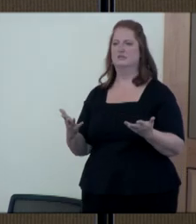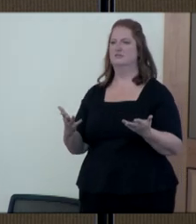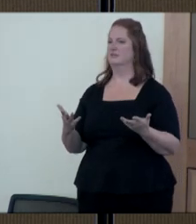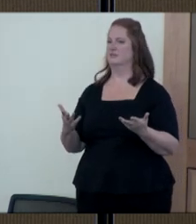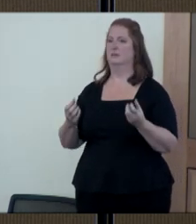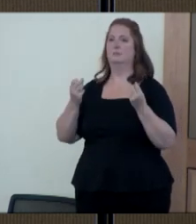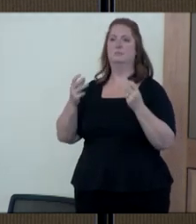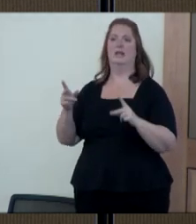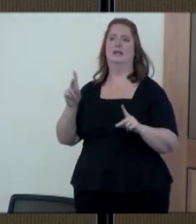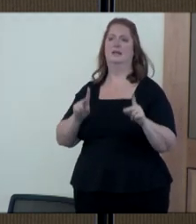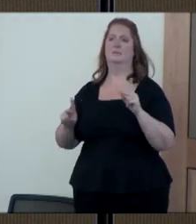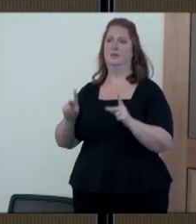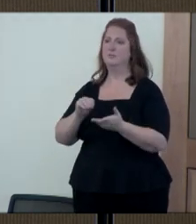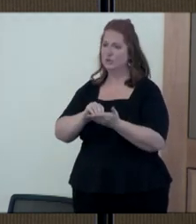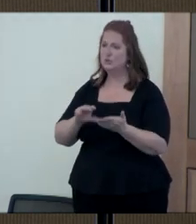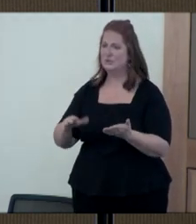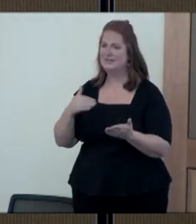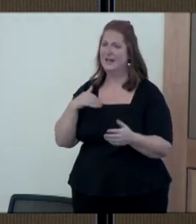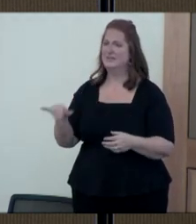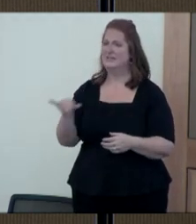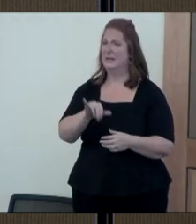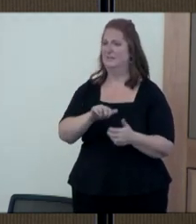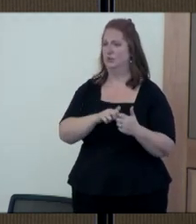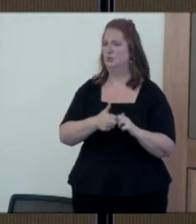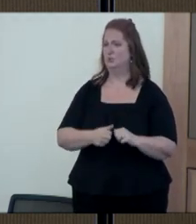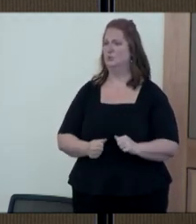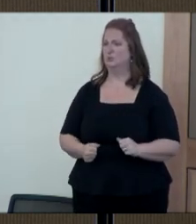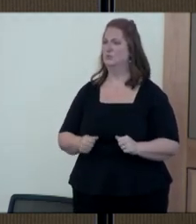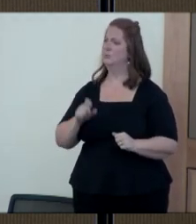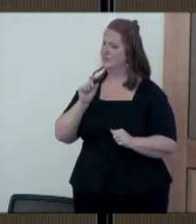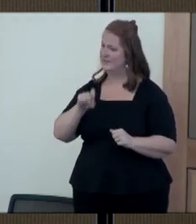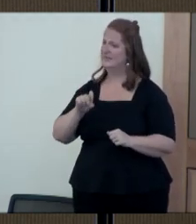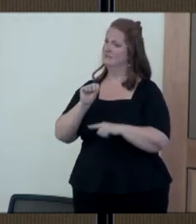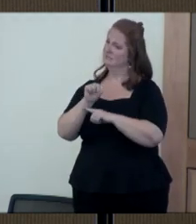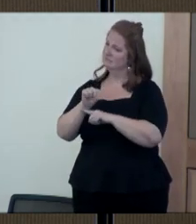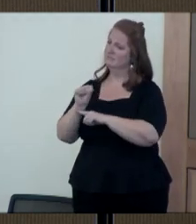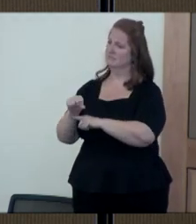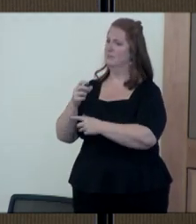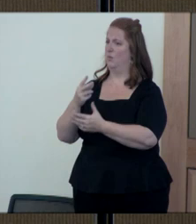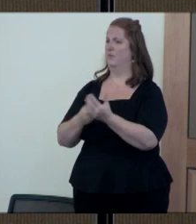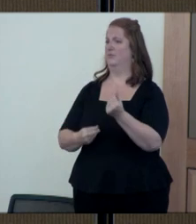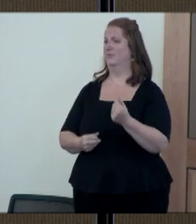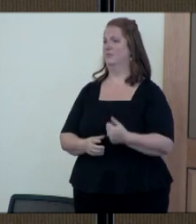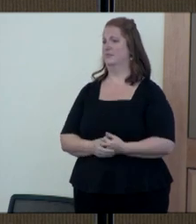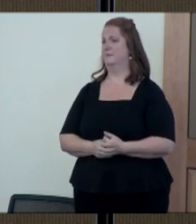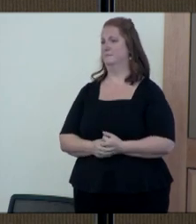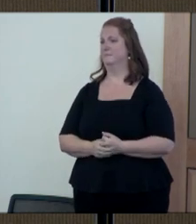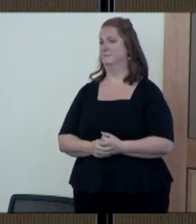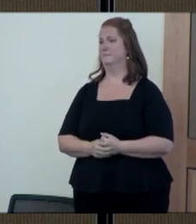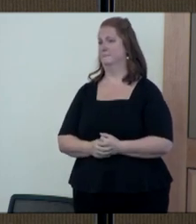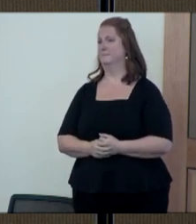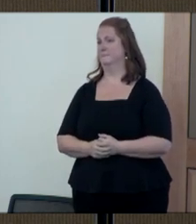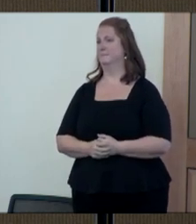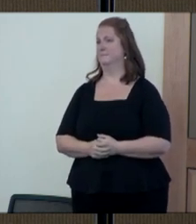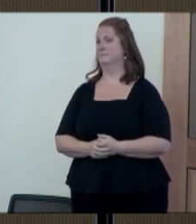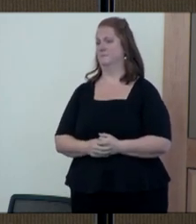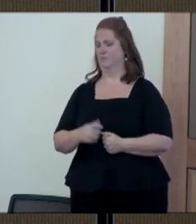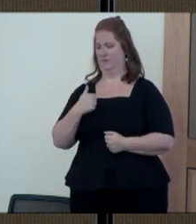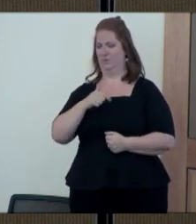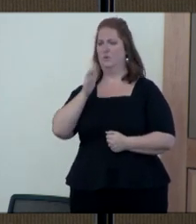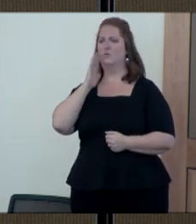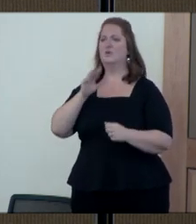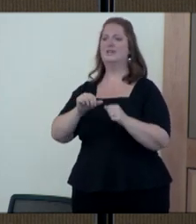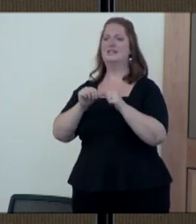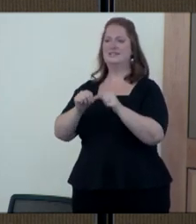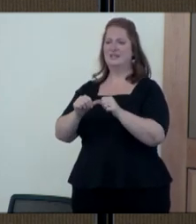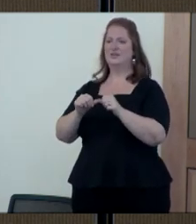many people who are our students who face some of those issues, and we need to tackle them for our students as well. We'll continue to expand all